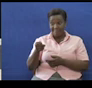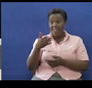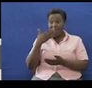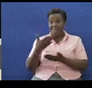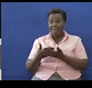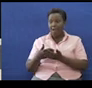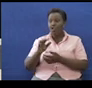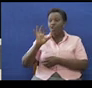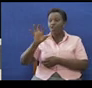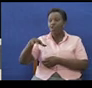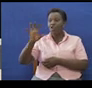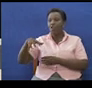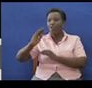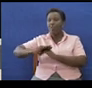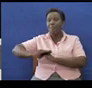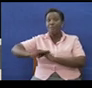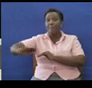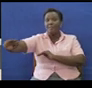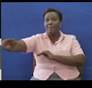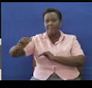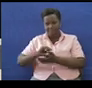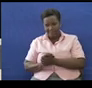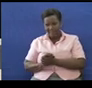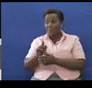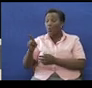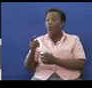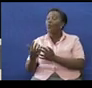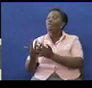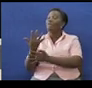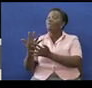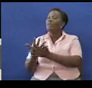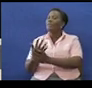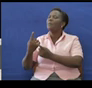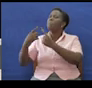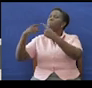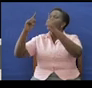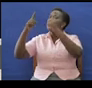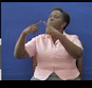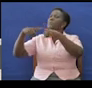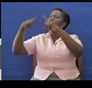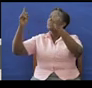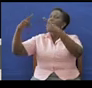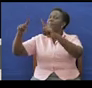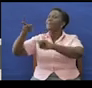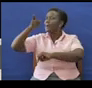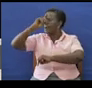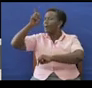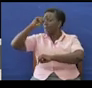Basin. The Congo Basin is covered by vegetation which